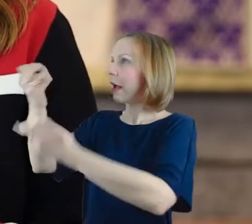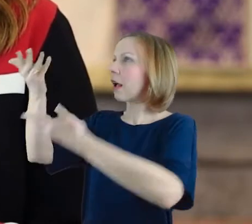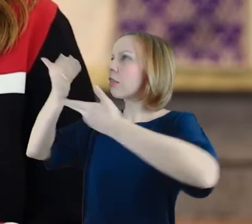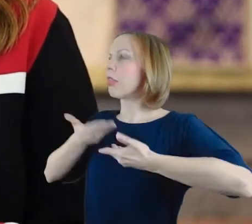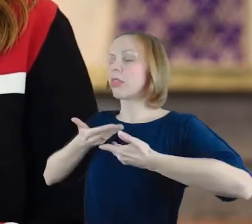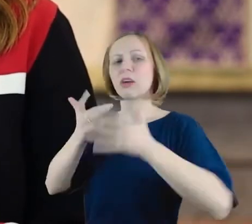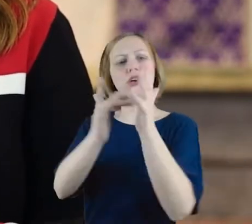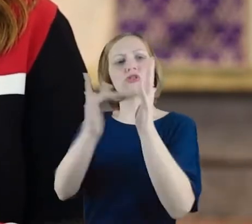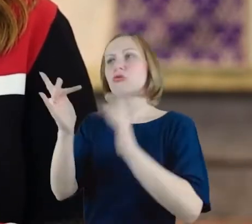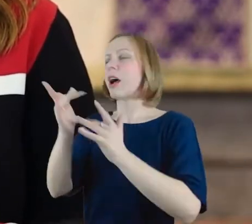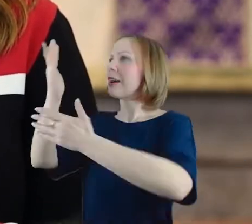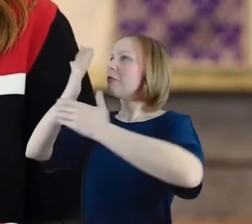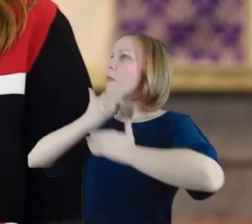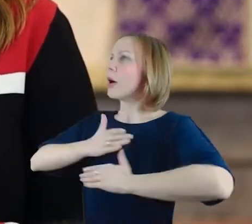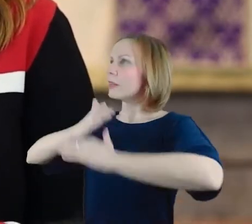Christ, have mercy.